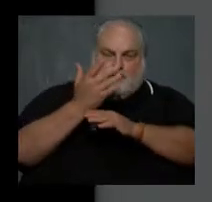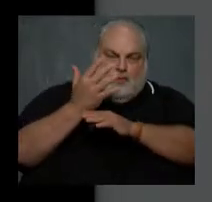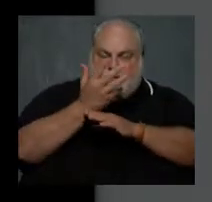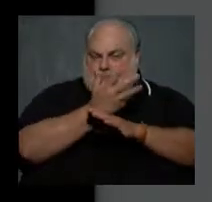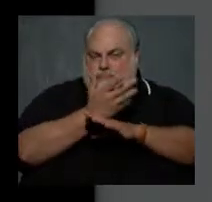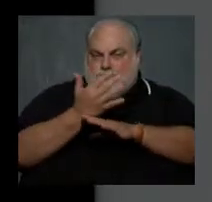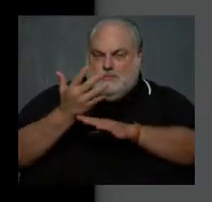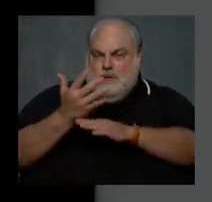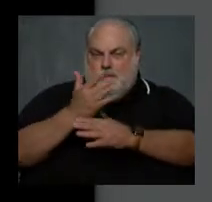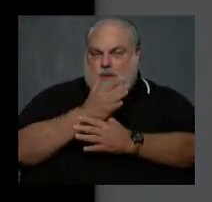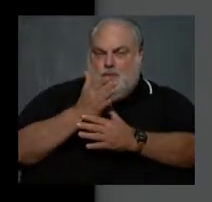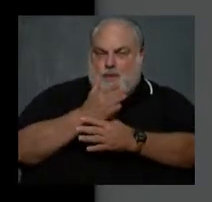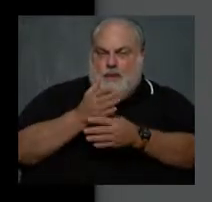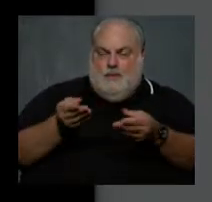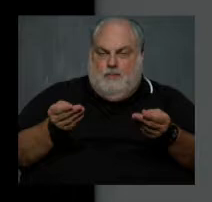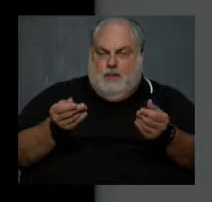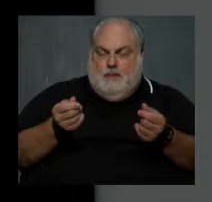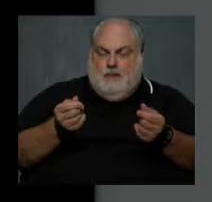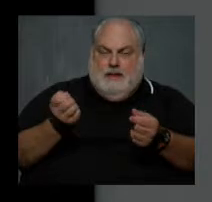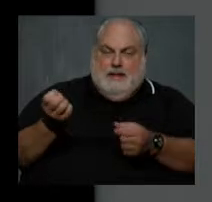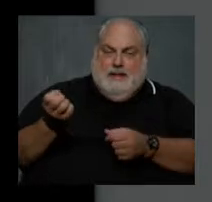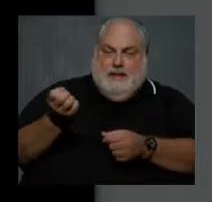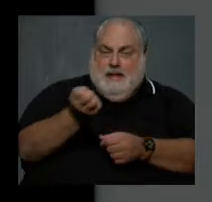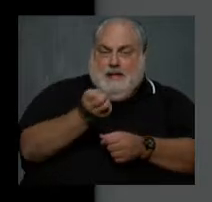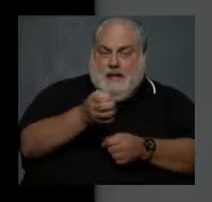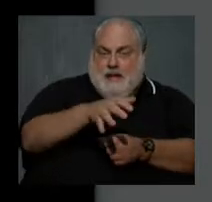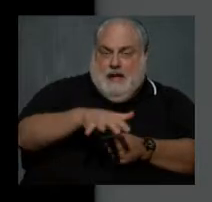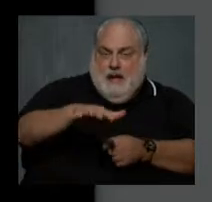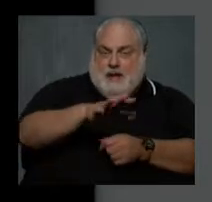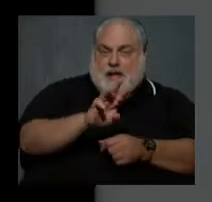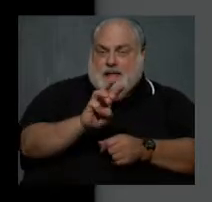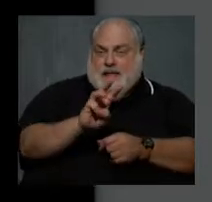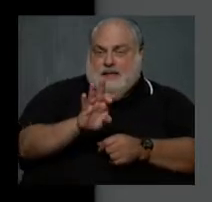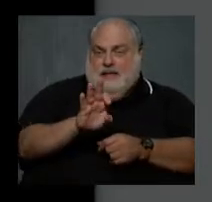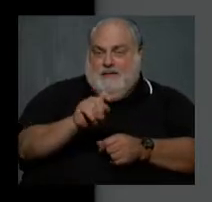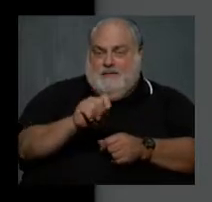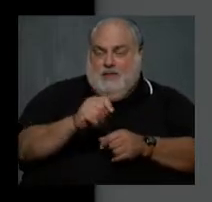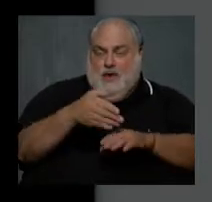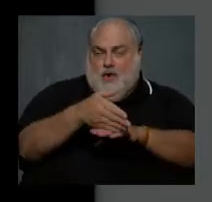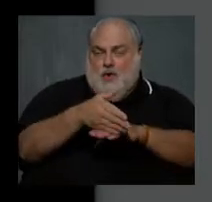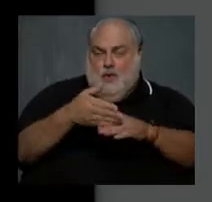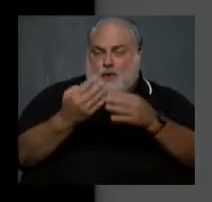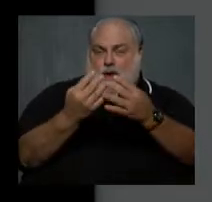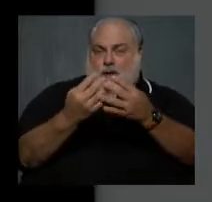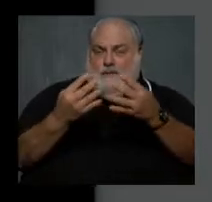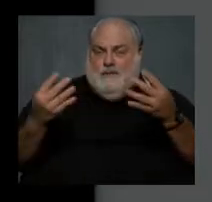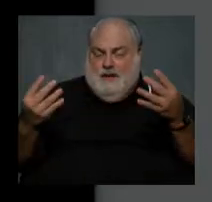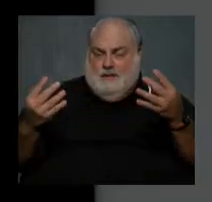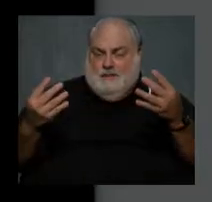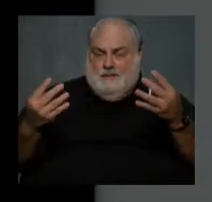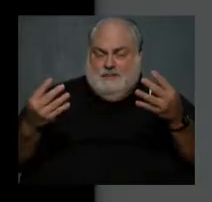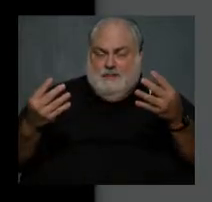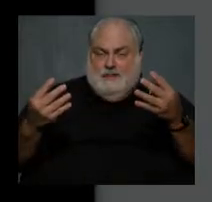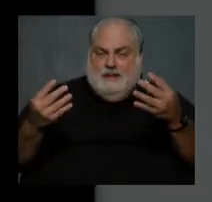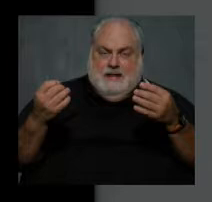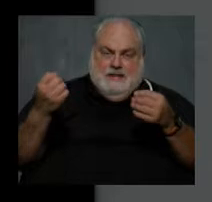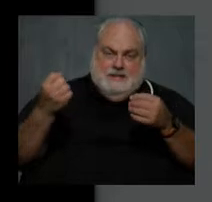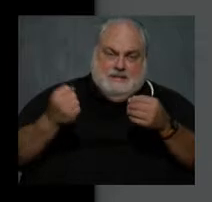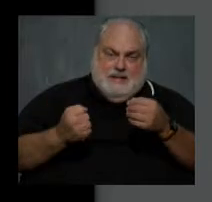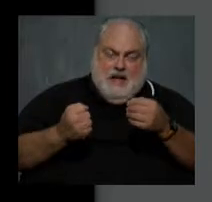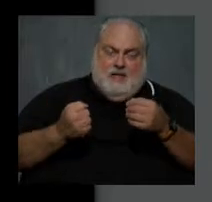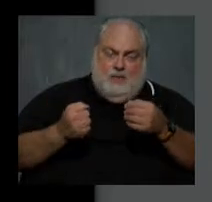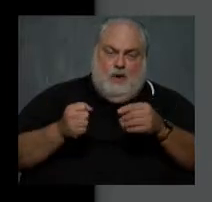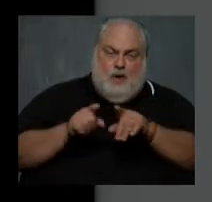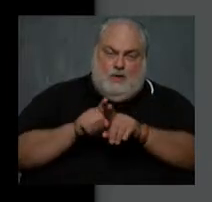residentially zoned or used property. The eastern perimeter is indicated with a 6-foot wood fence. Screening to the south will be accomplished via a wood fence or dense